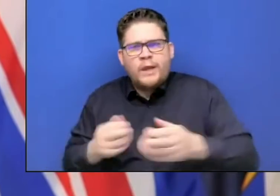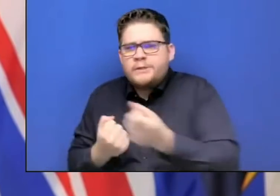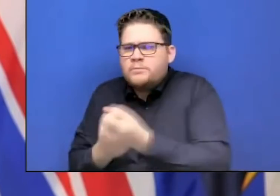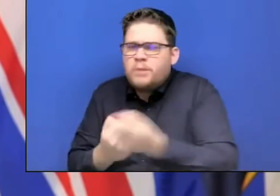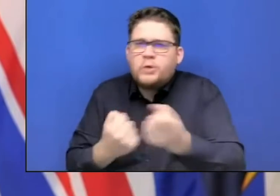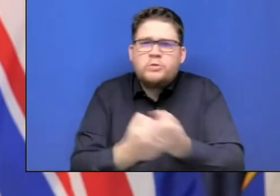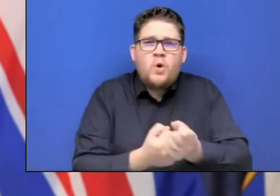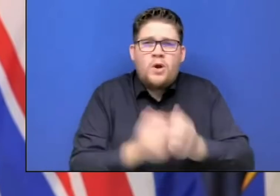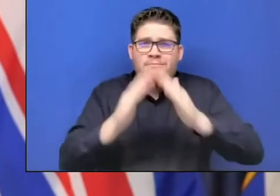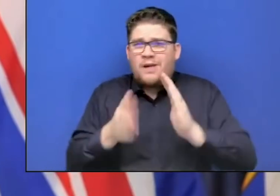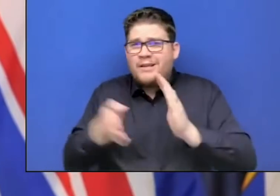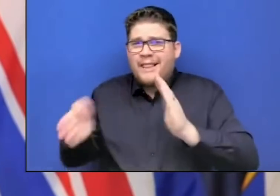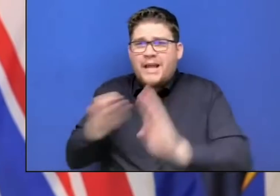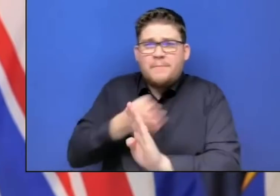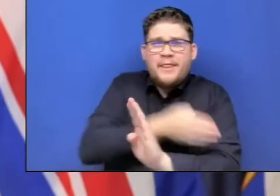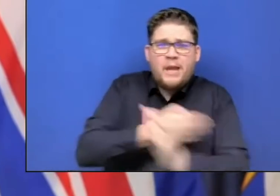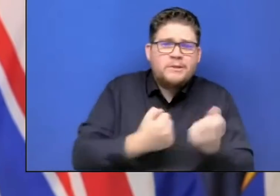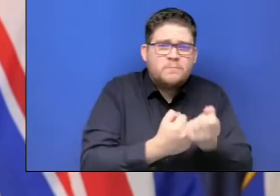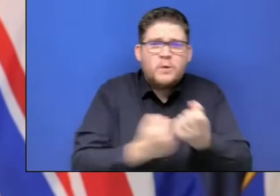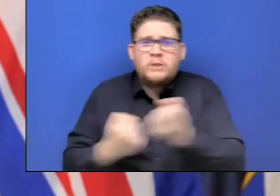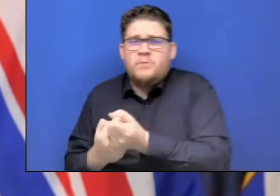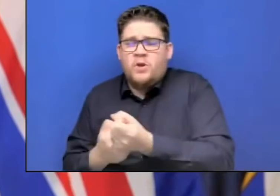the region to get through this.